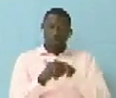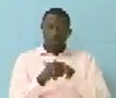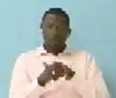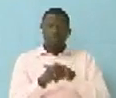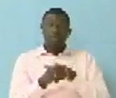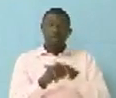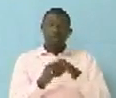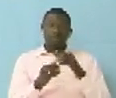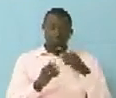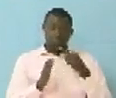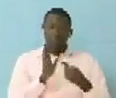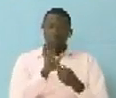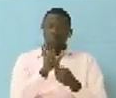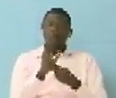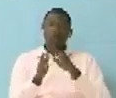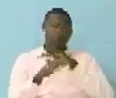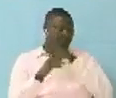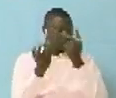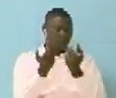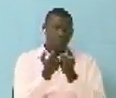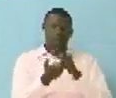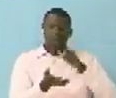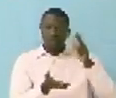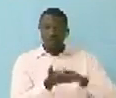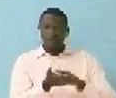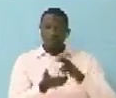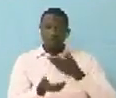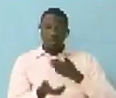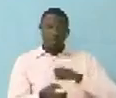provided whatever evidence you have in your favor,